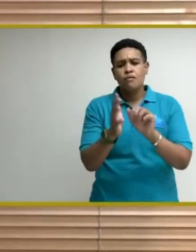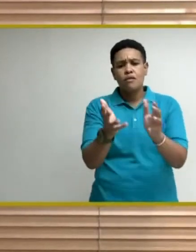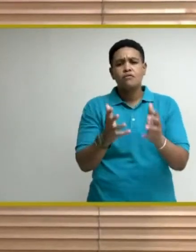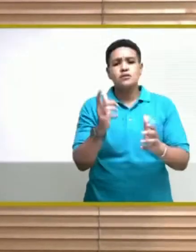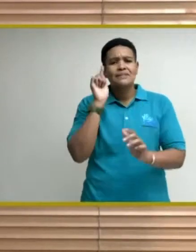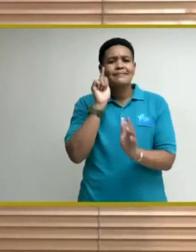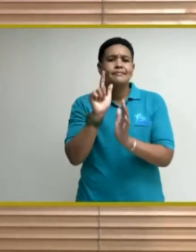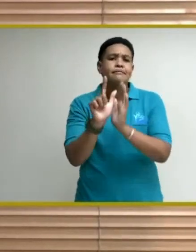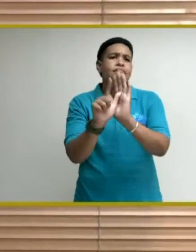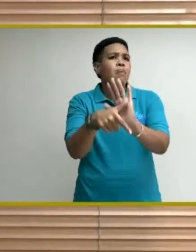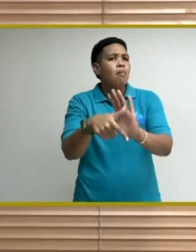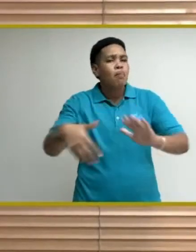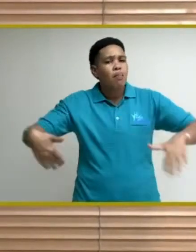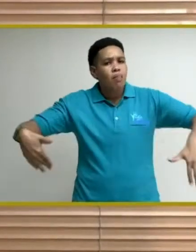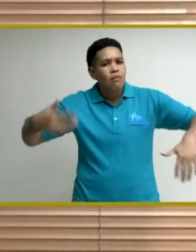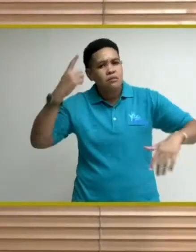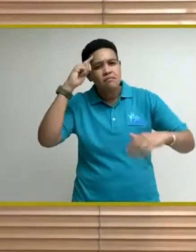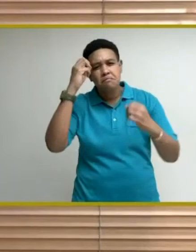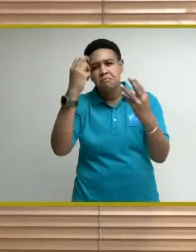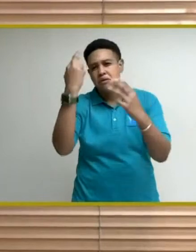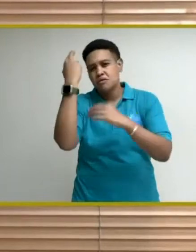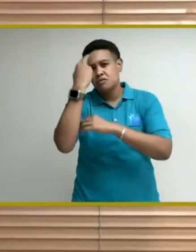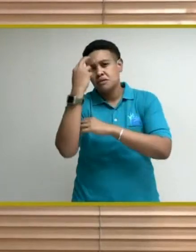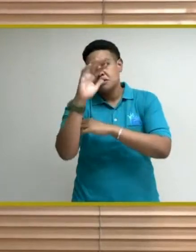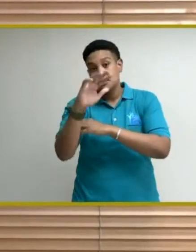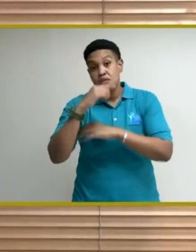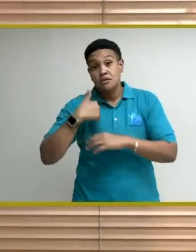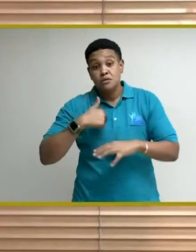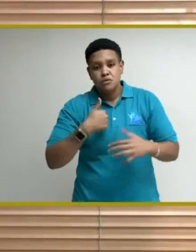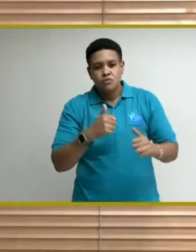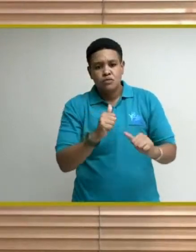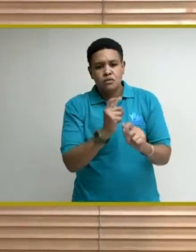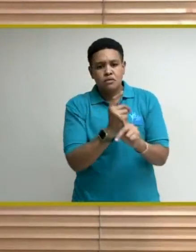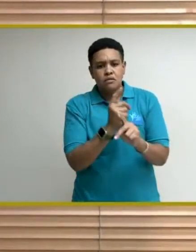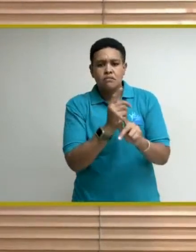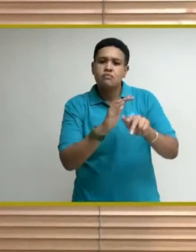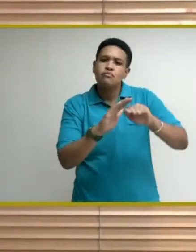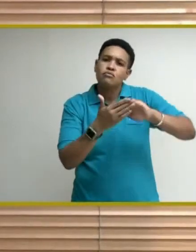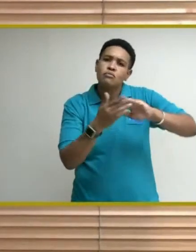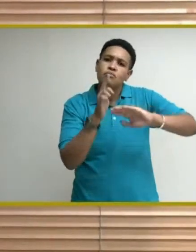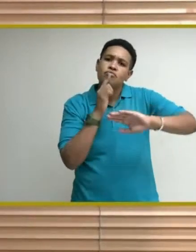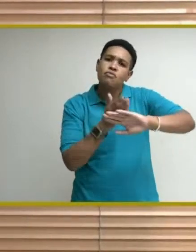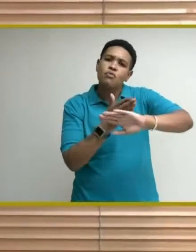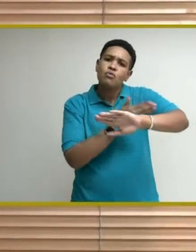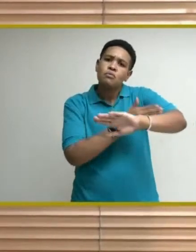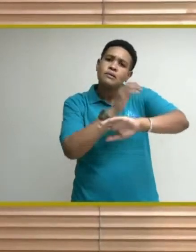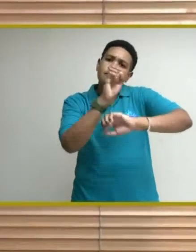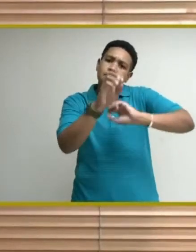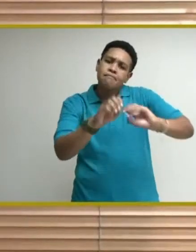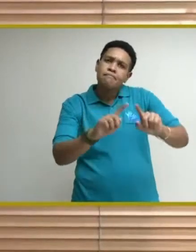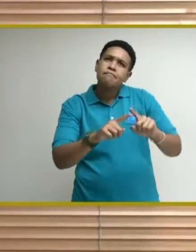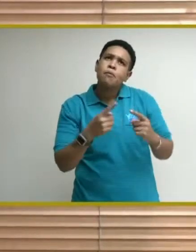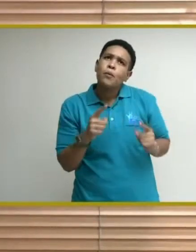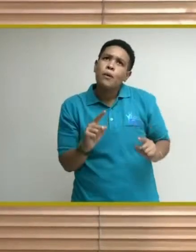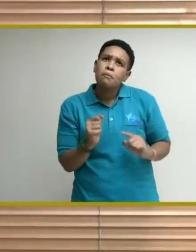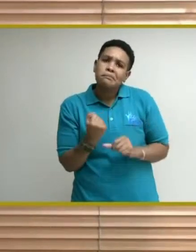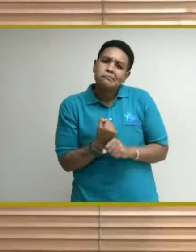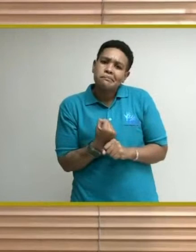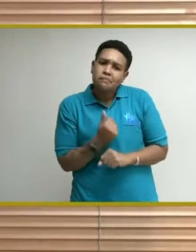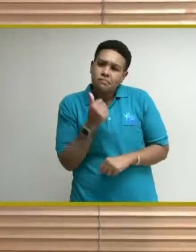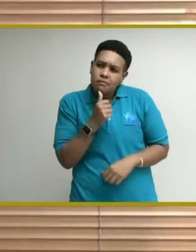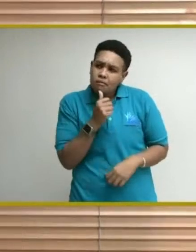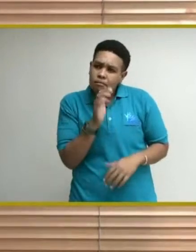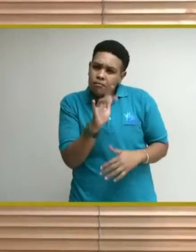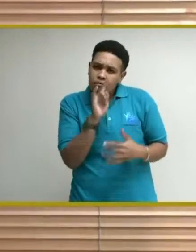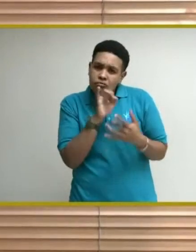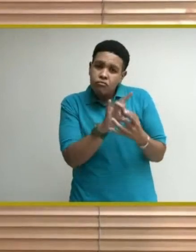while for a number of reasons, but we have tried to keep the country updated on the statistics daily as it relates